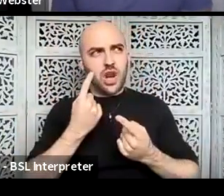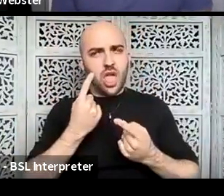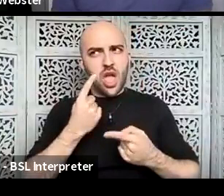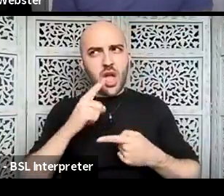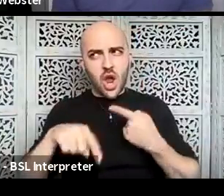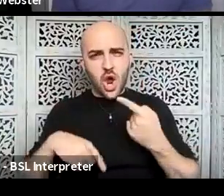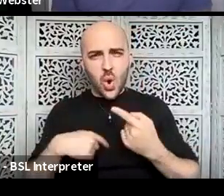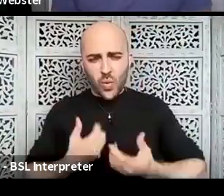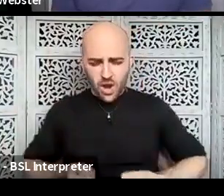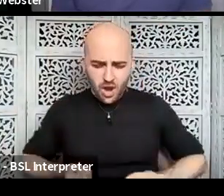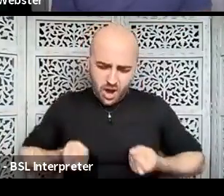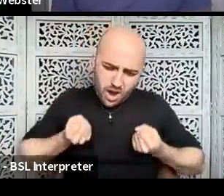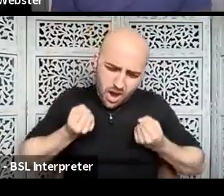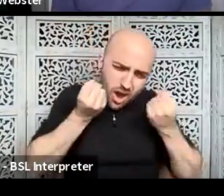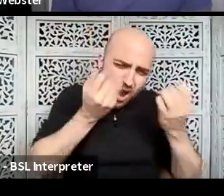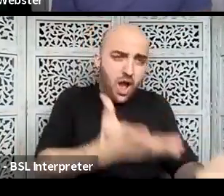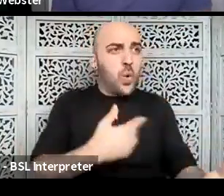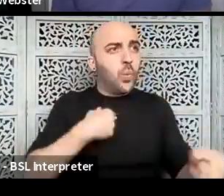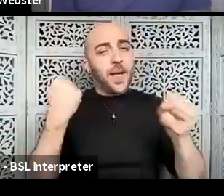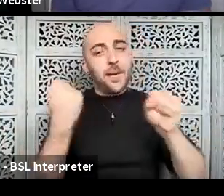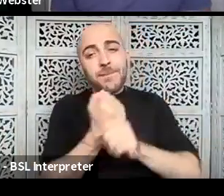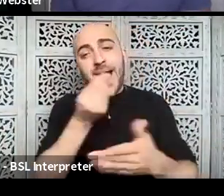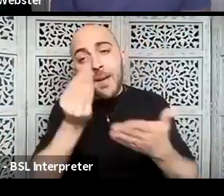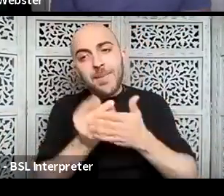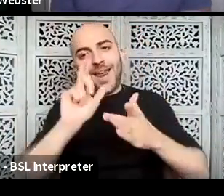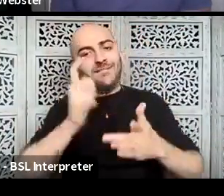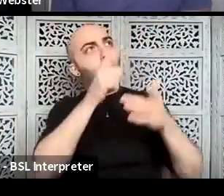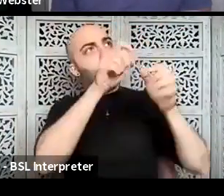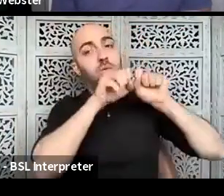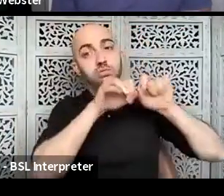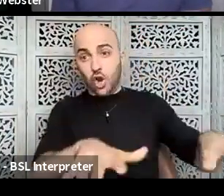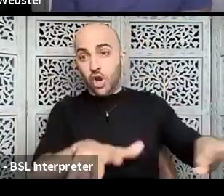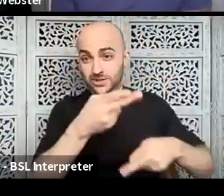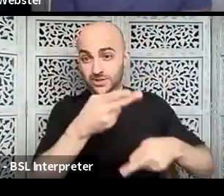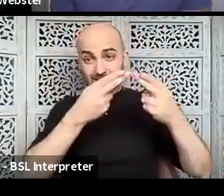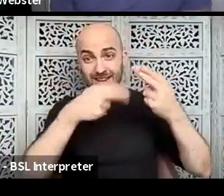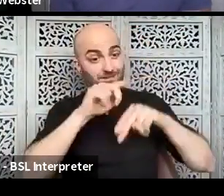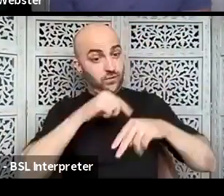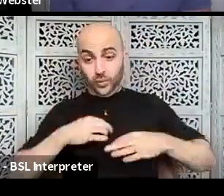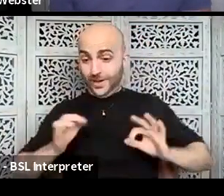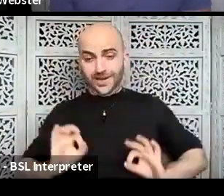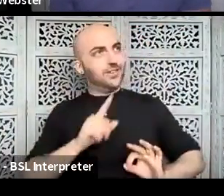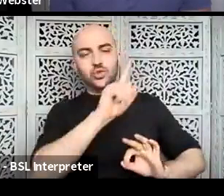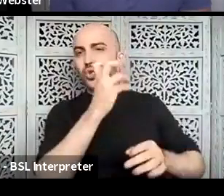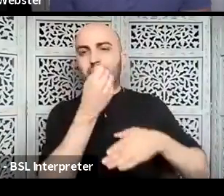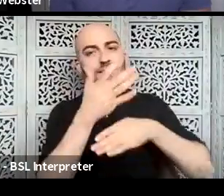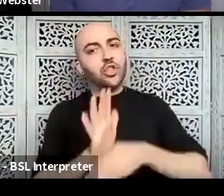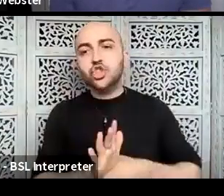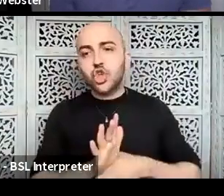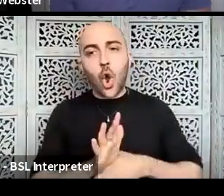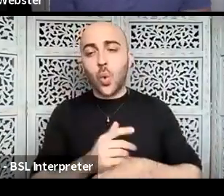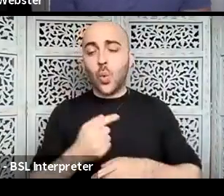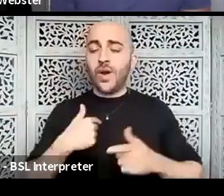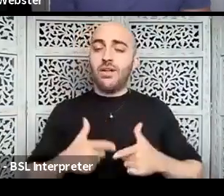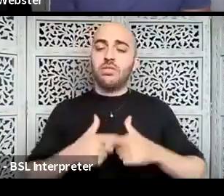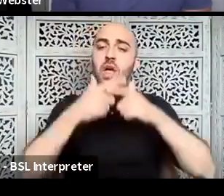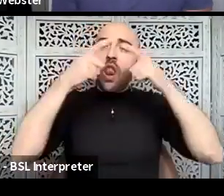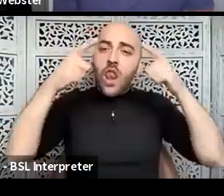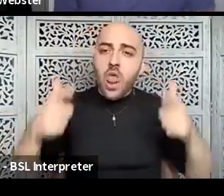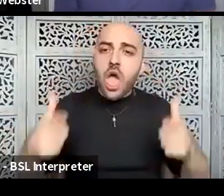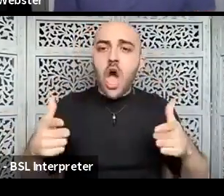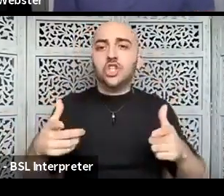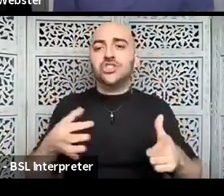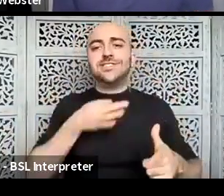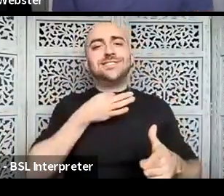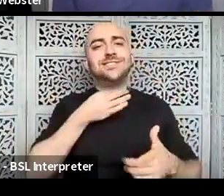this. We are making money for these broadcasters. Without us, you don't have these shows. We're the largest bloody stakeholder in this industry, and